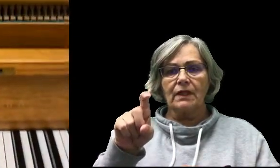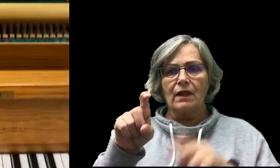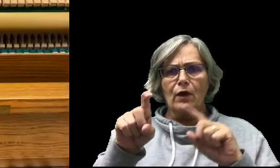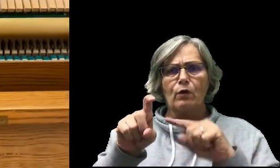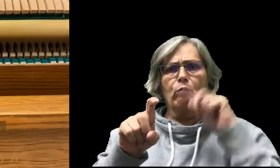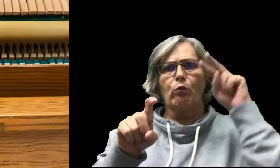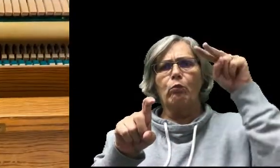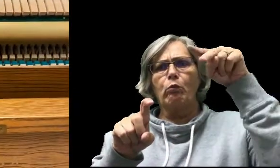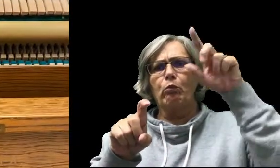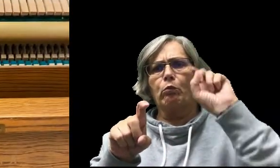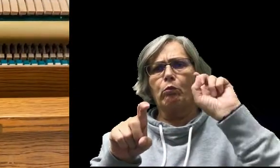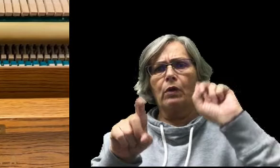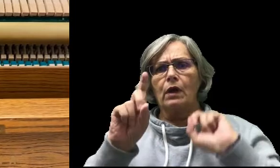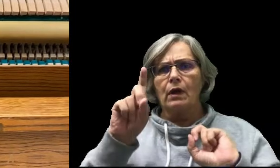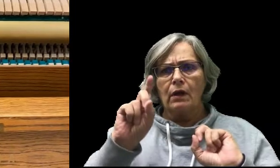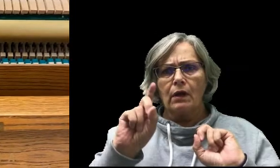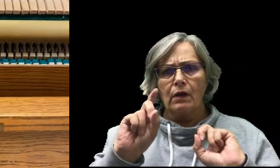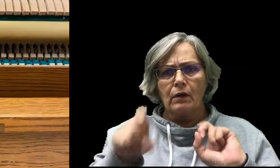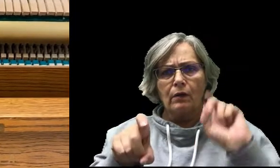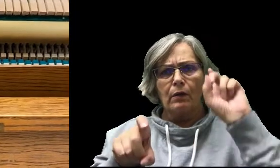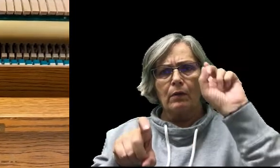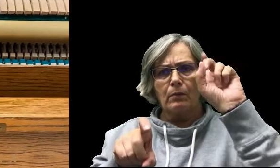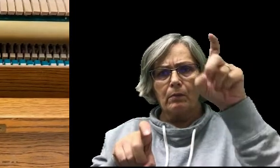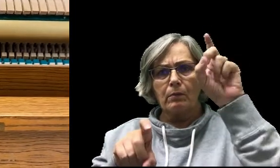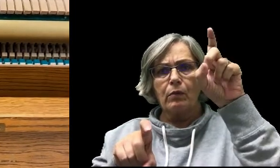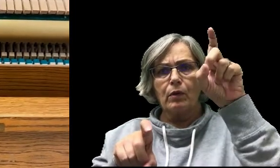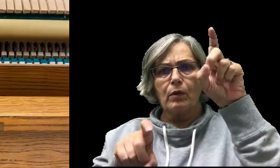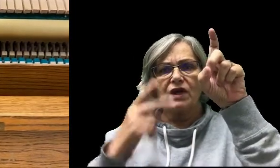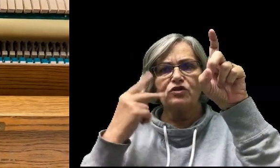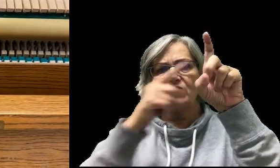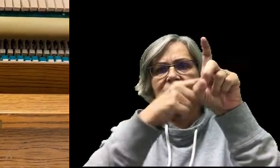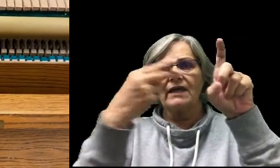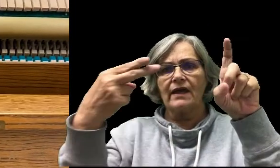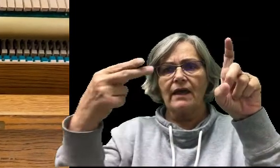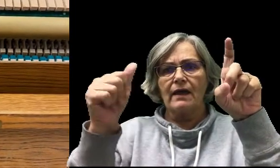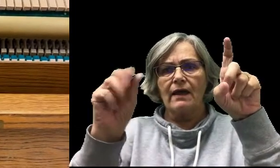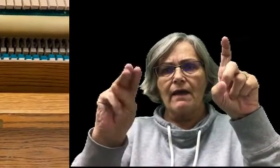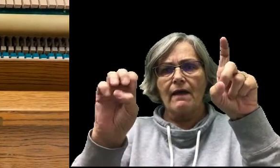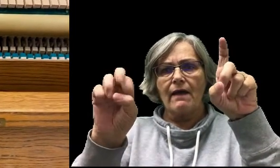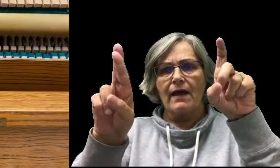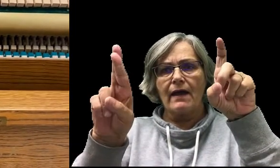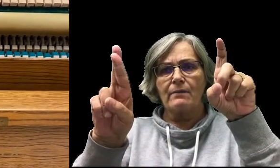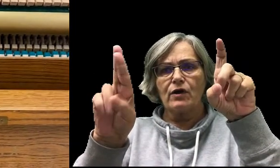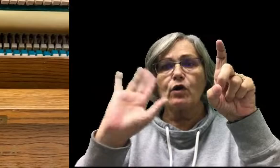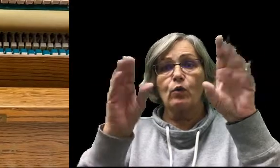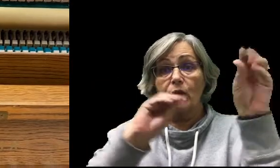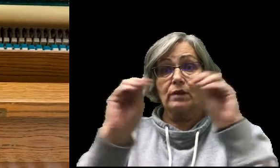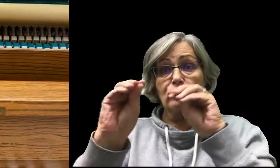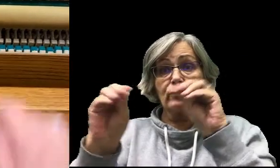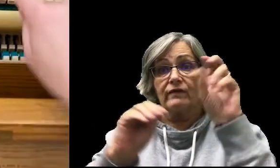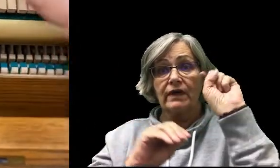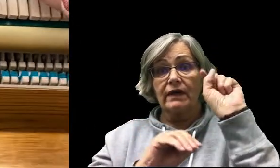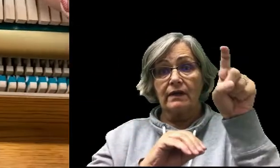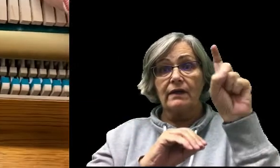Watch what happens up here as I press that key. Do you see the hammer? The hammer moves and it hits